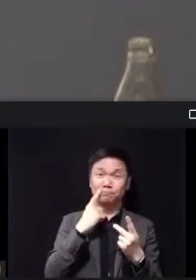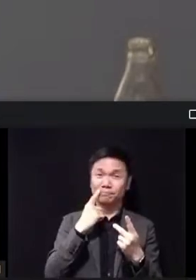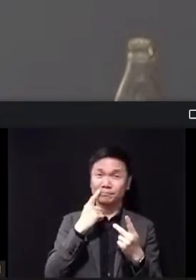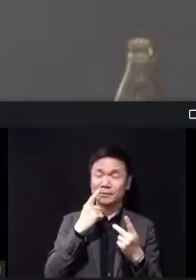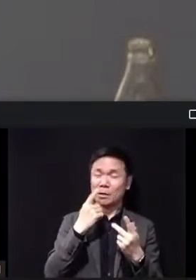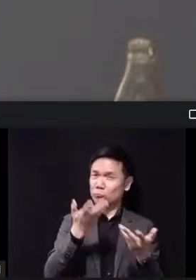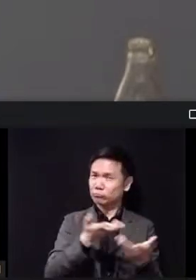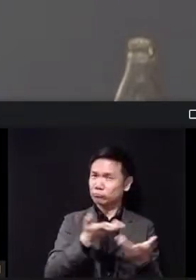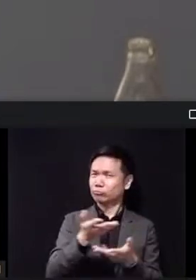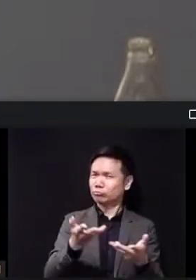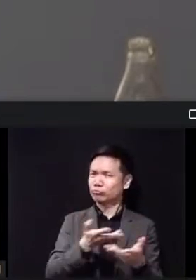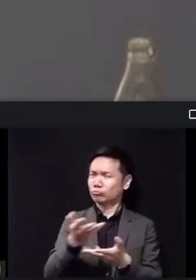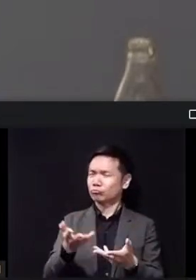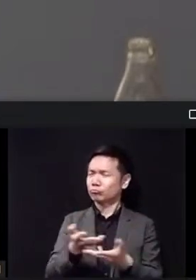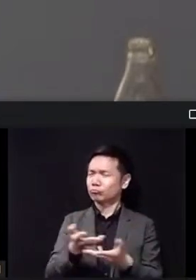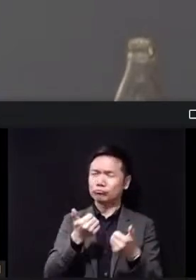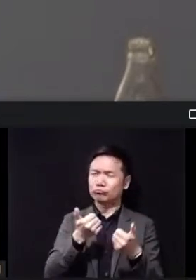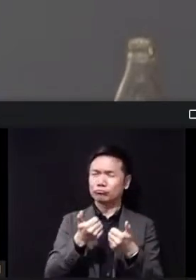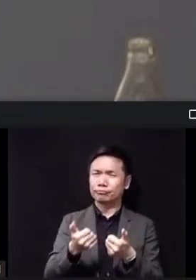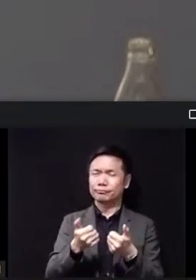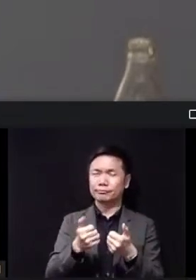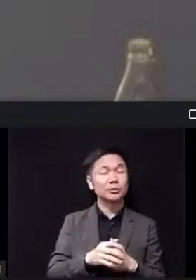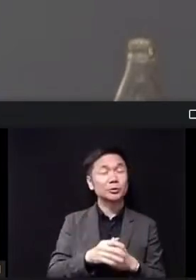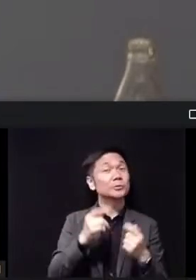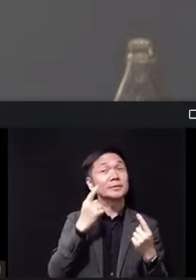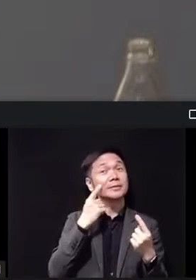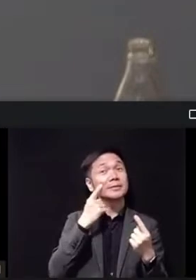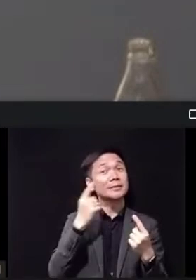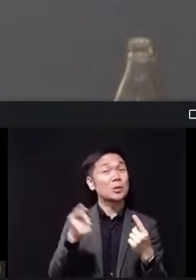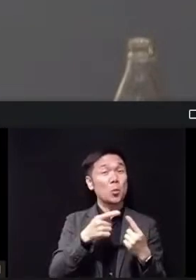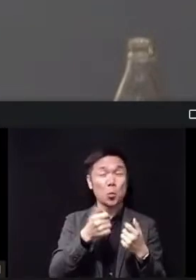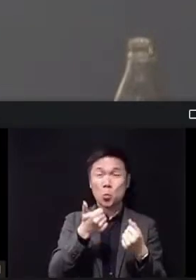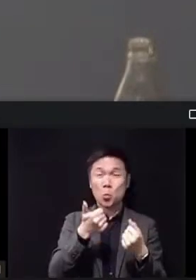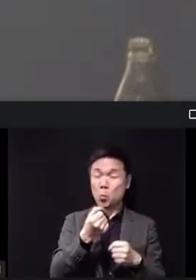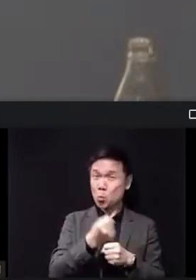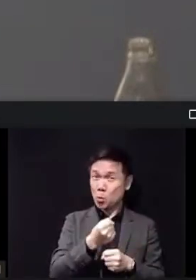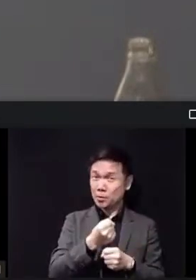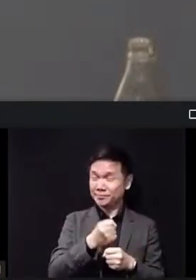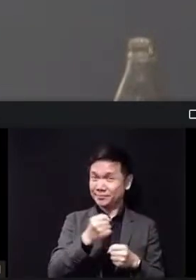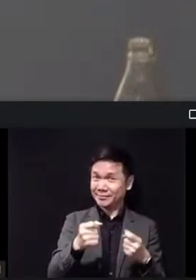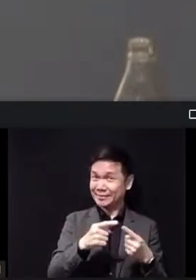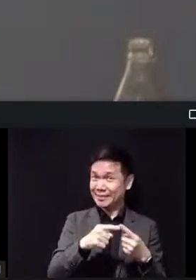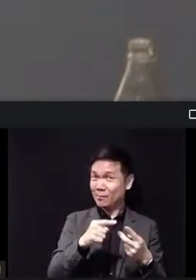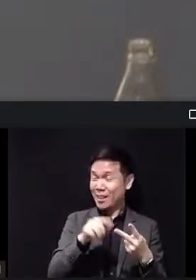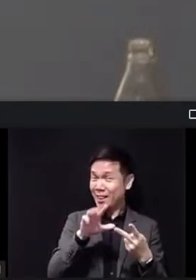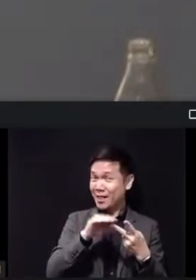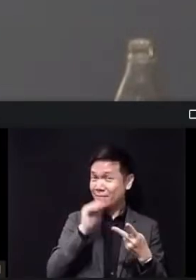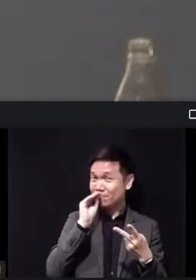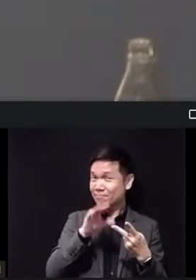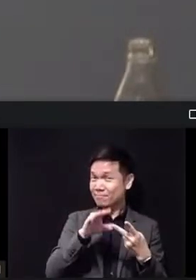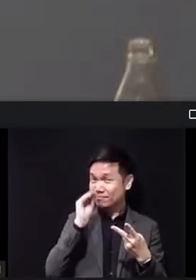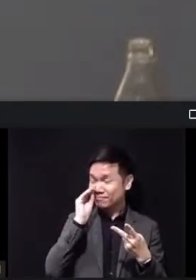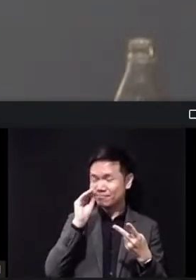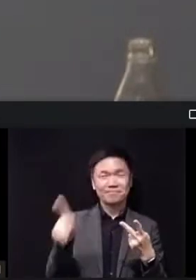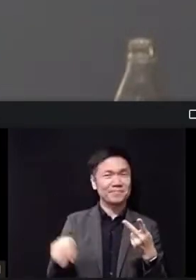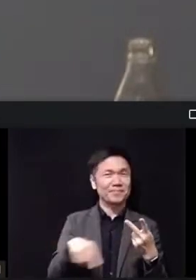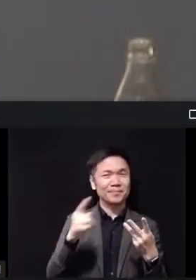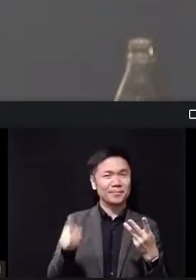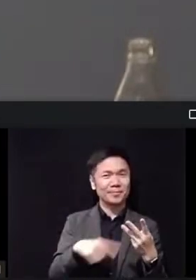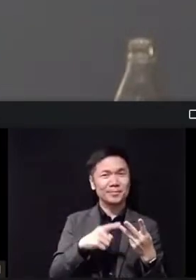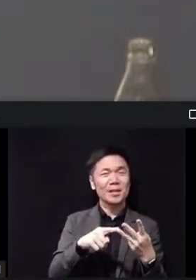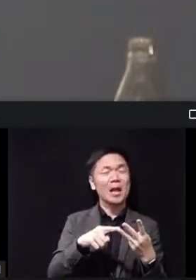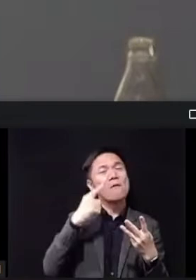and constructive discussions to identify good practices, lessons learned, and both new